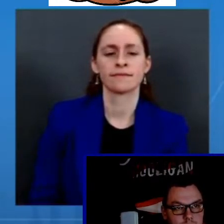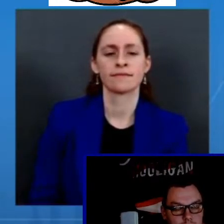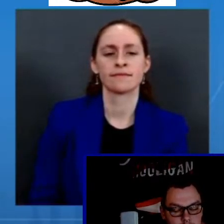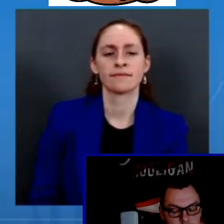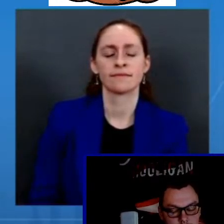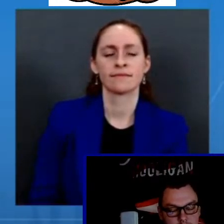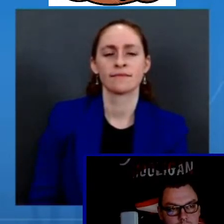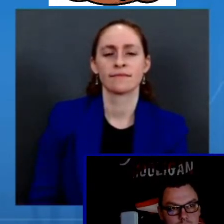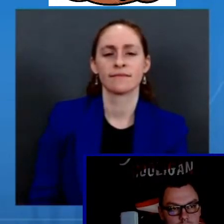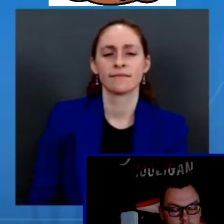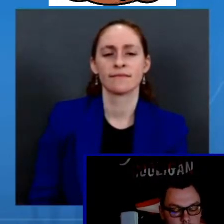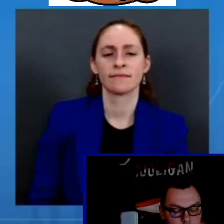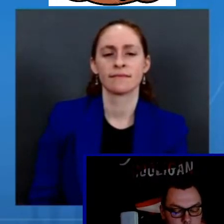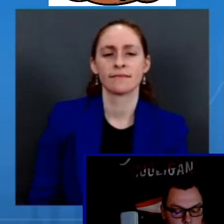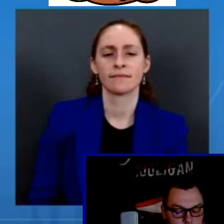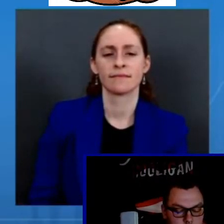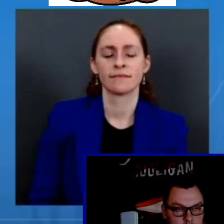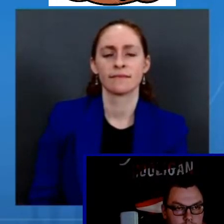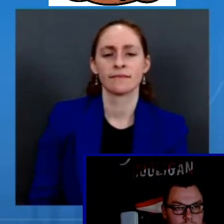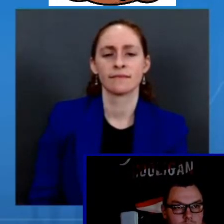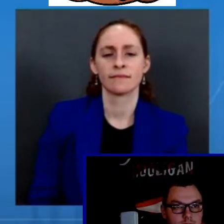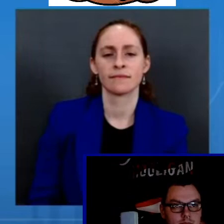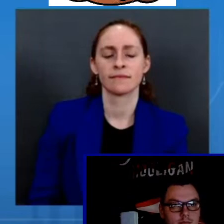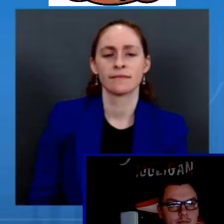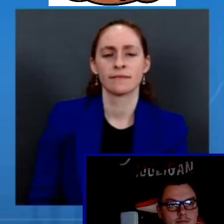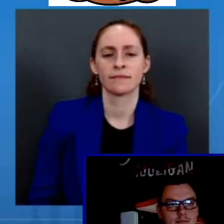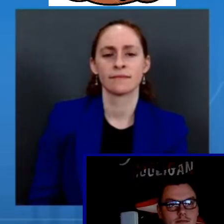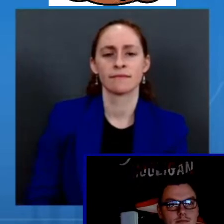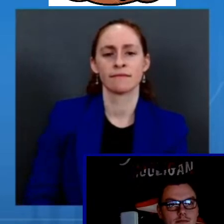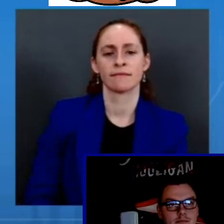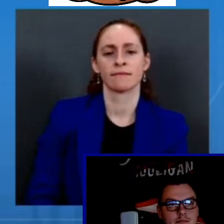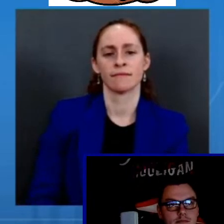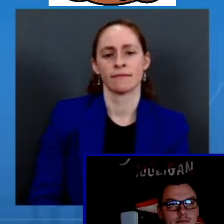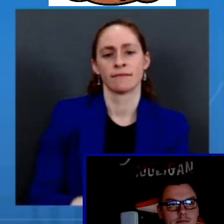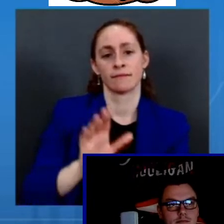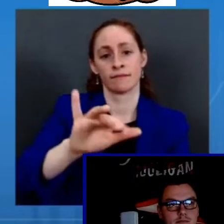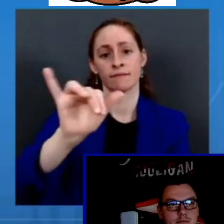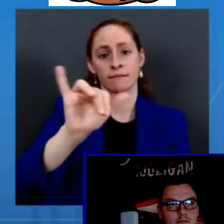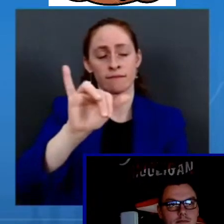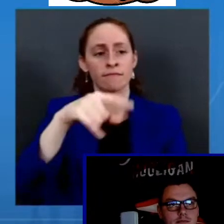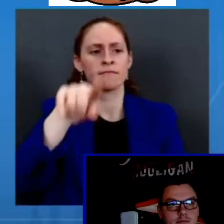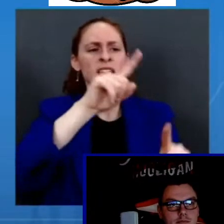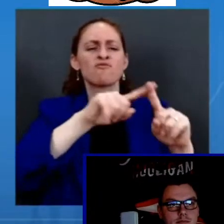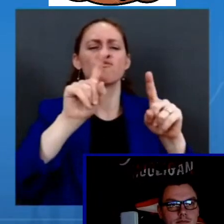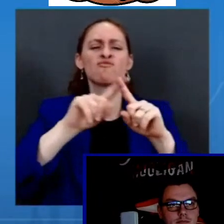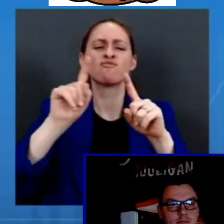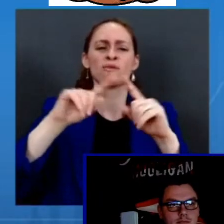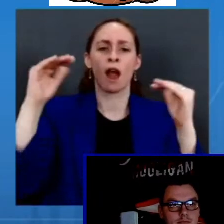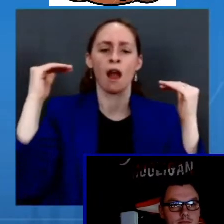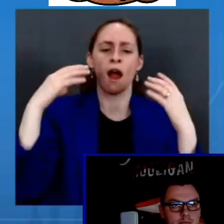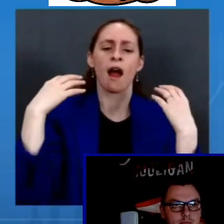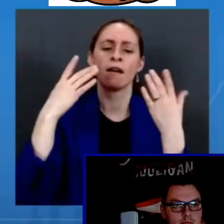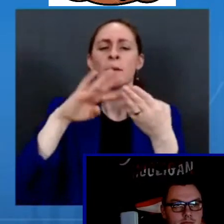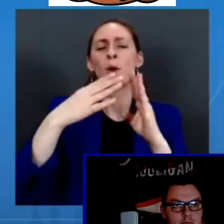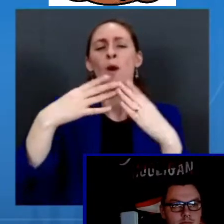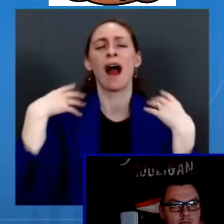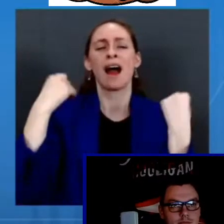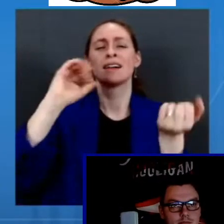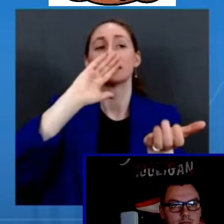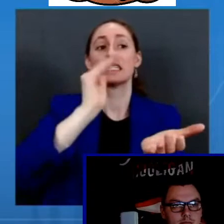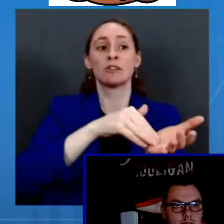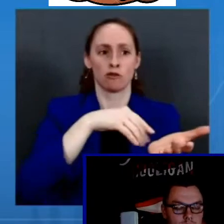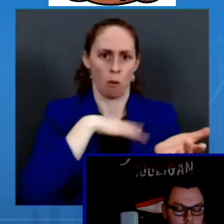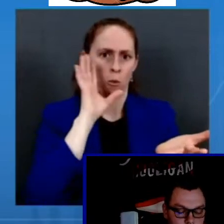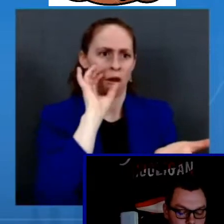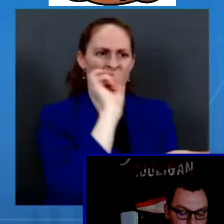federally qualified community health centers across all 50 states. And that will ensure that these life-saving